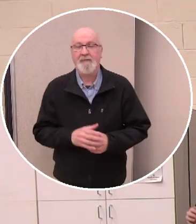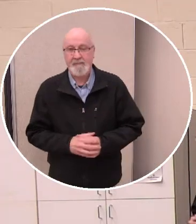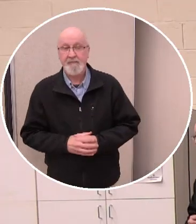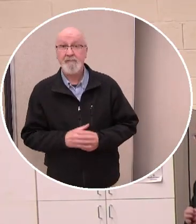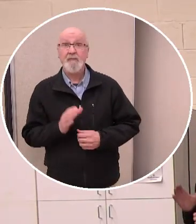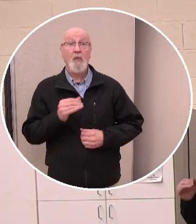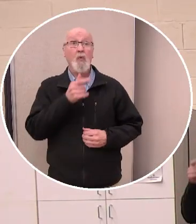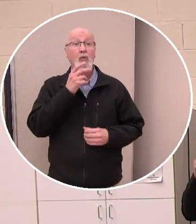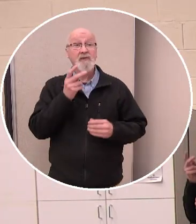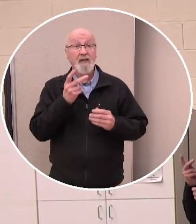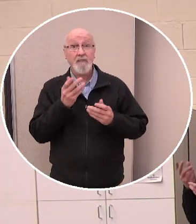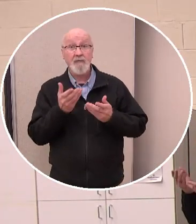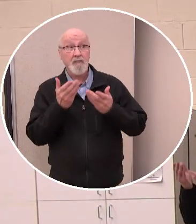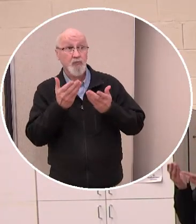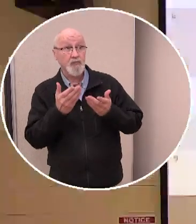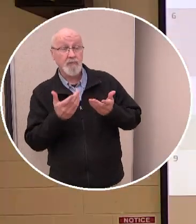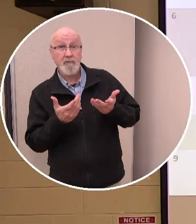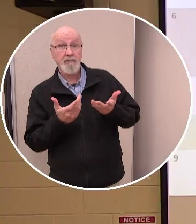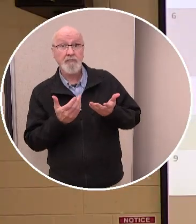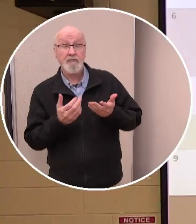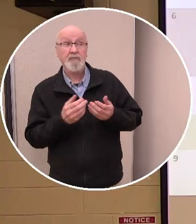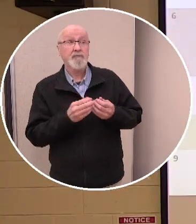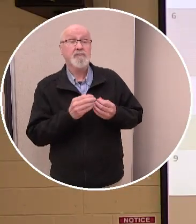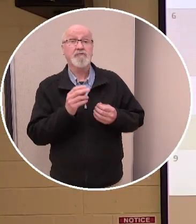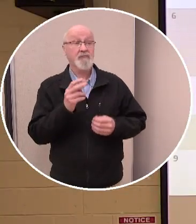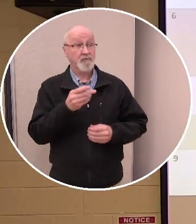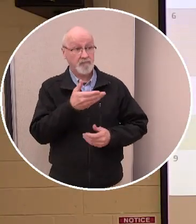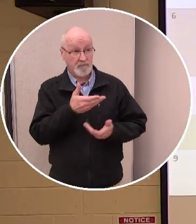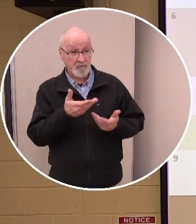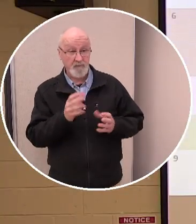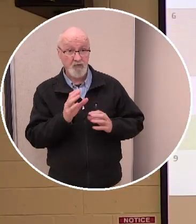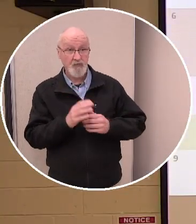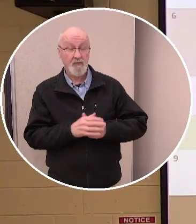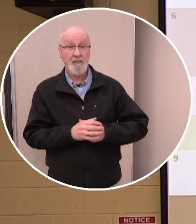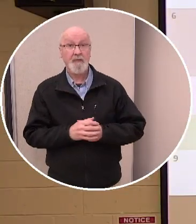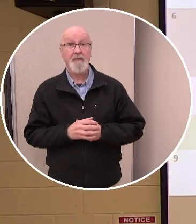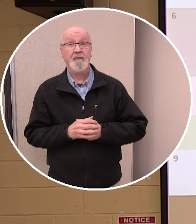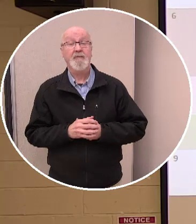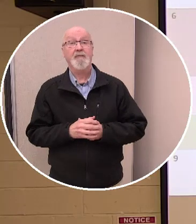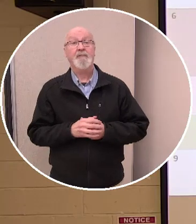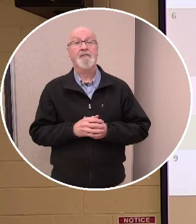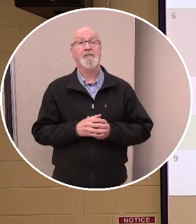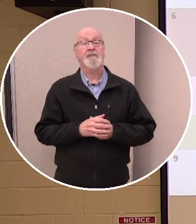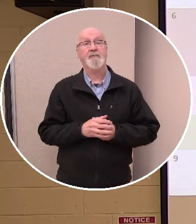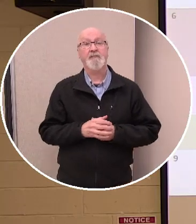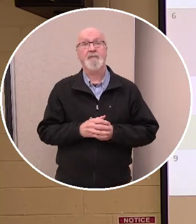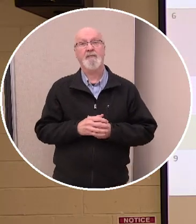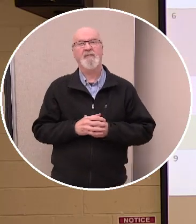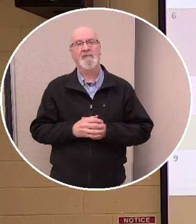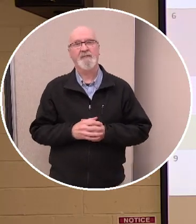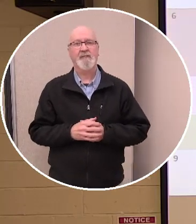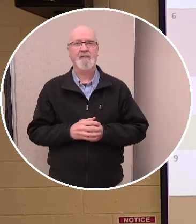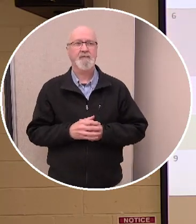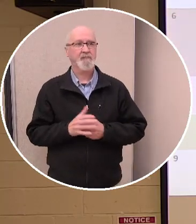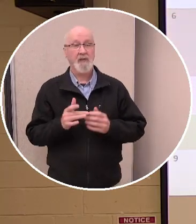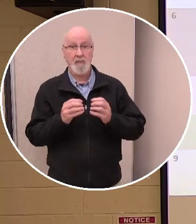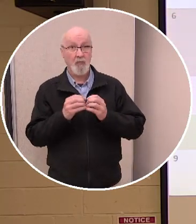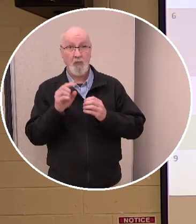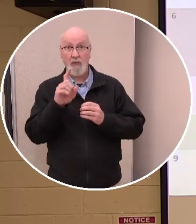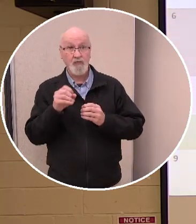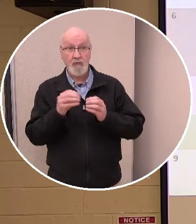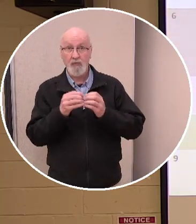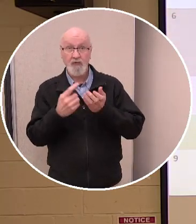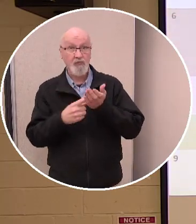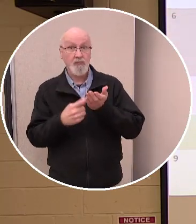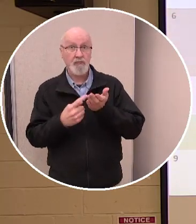a seconder to the motion? Seconded by Trustee Ayers. Any further questions,